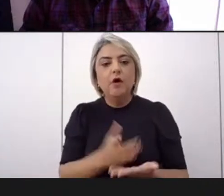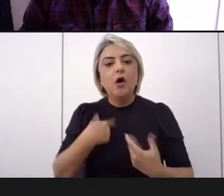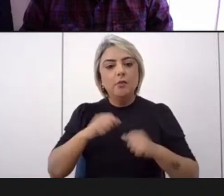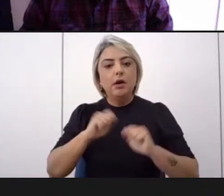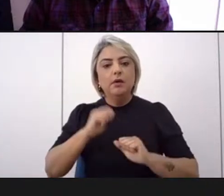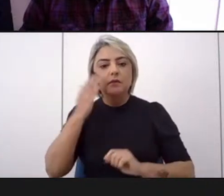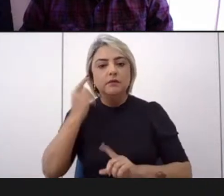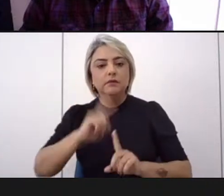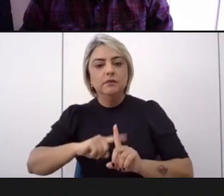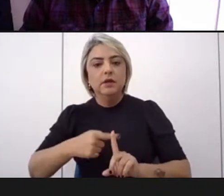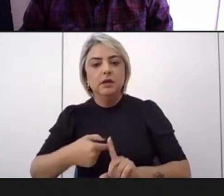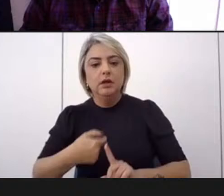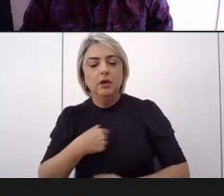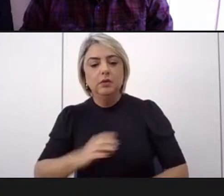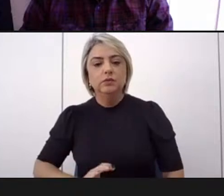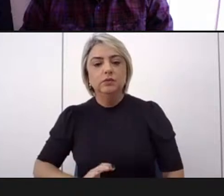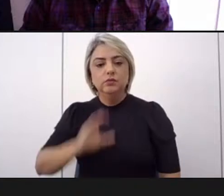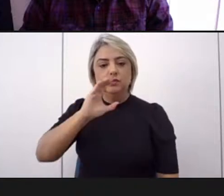results.